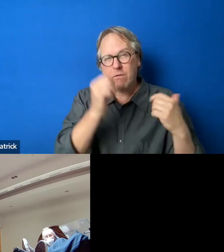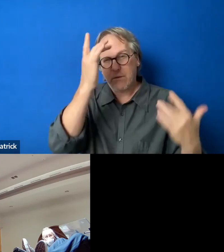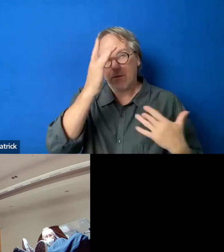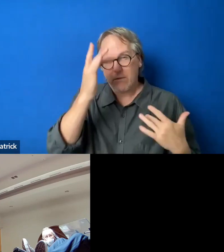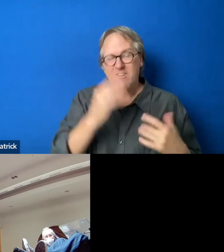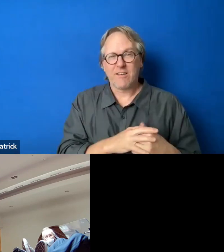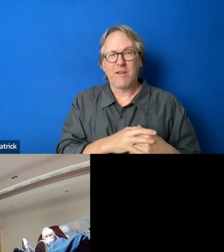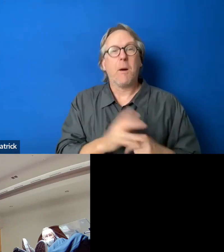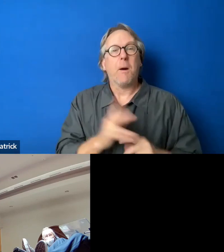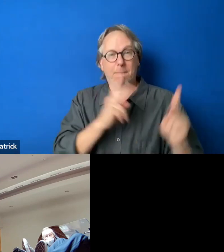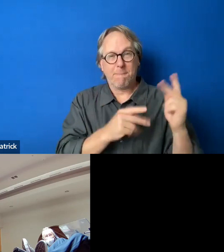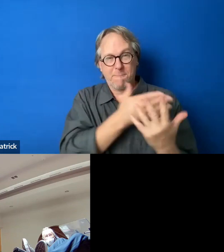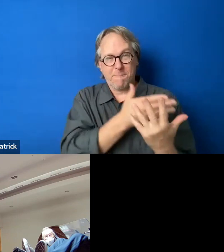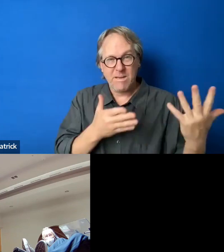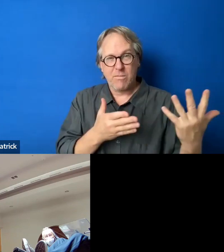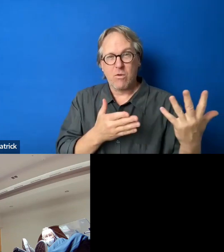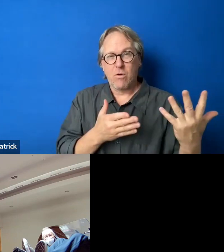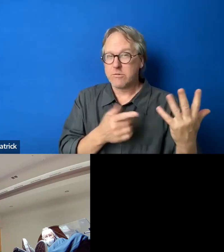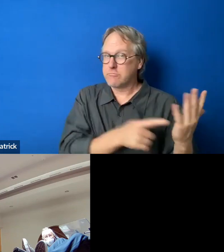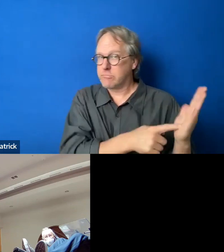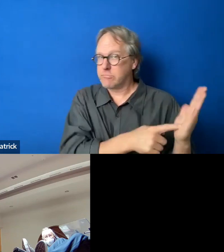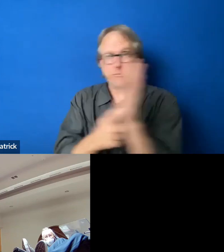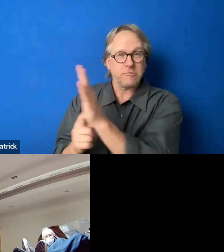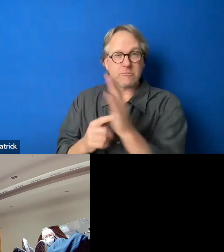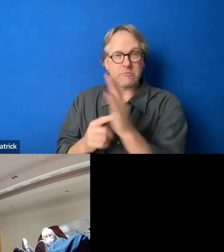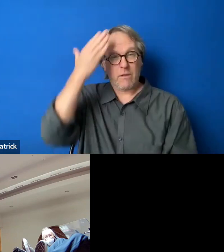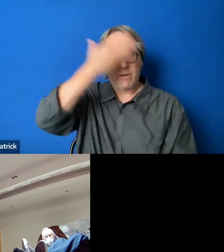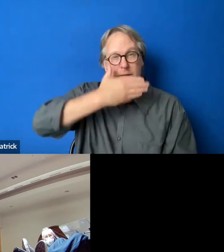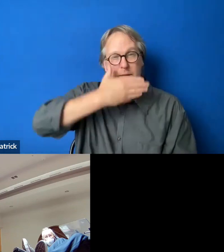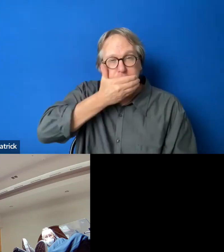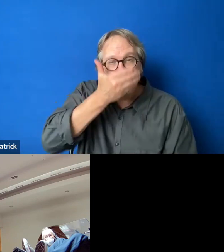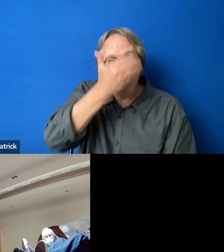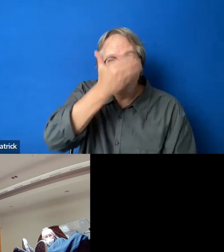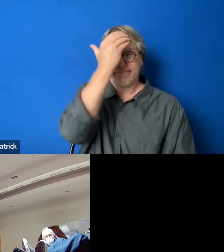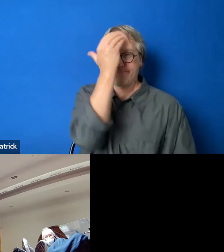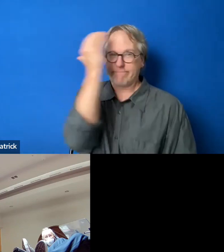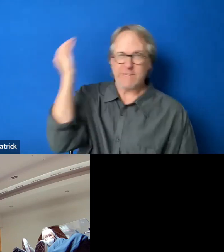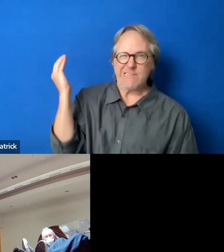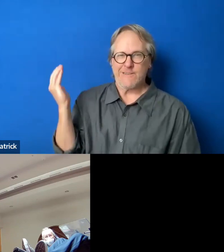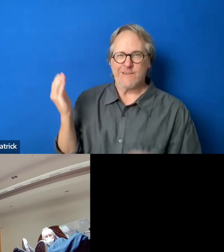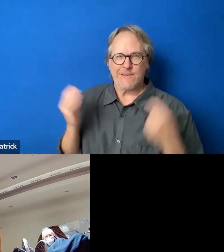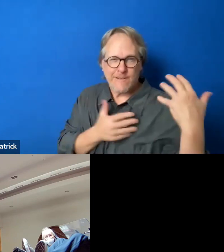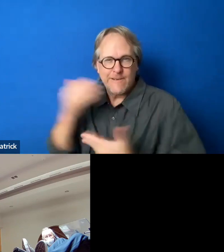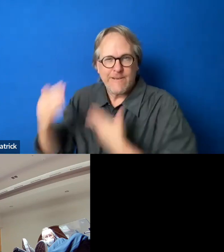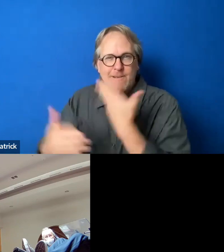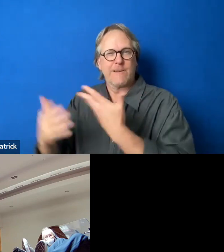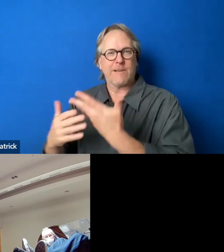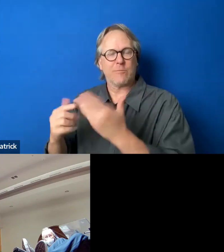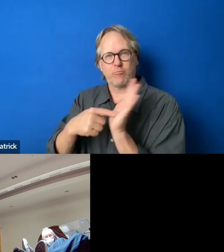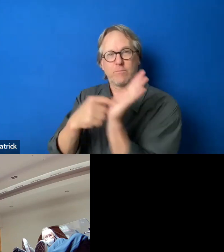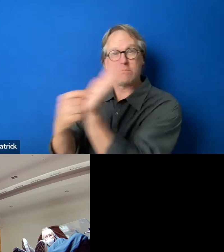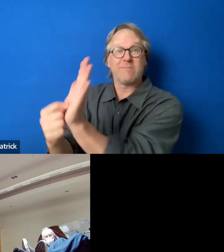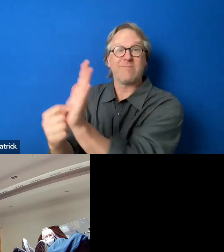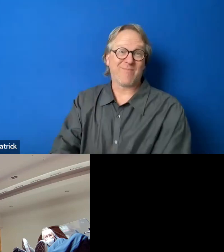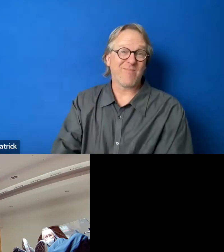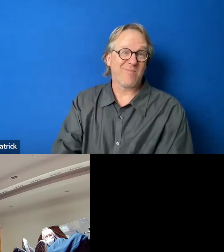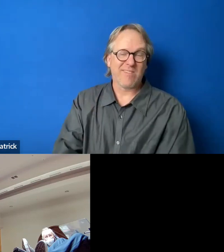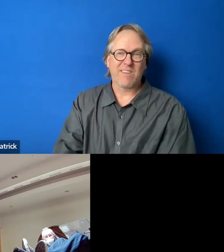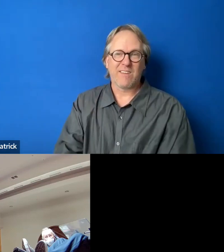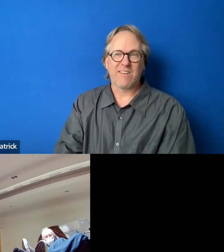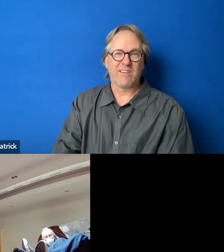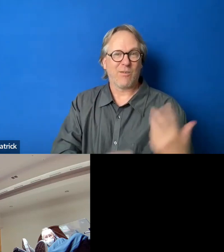people will become more aware that there are a lot of things that limit people's